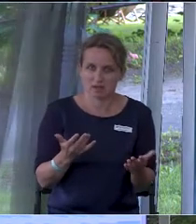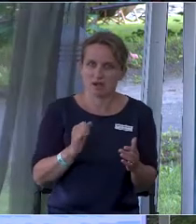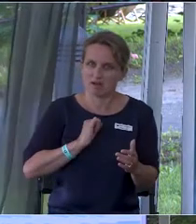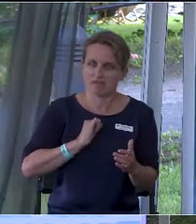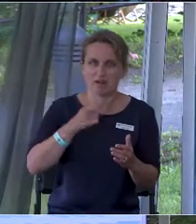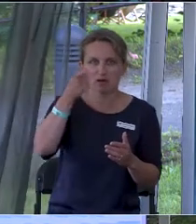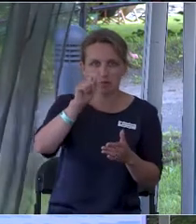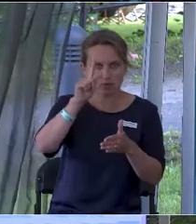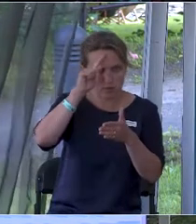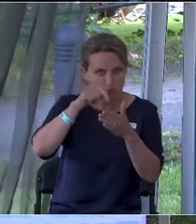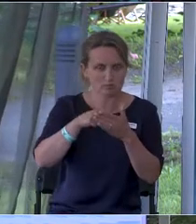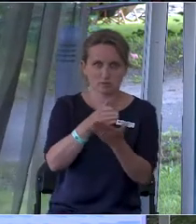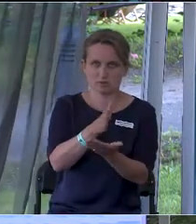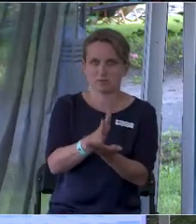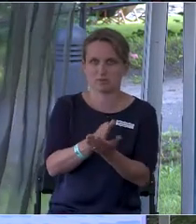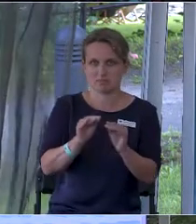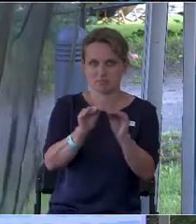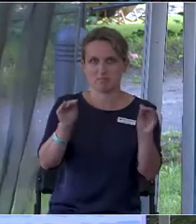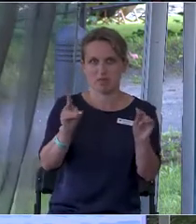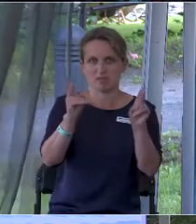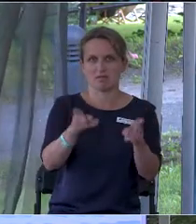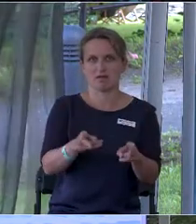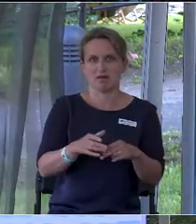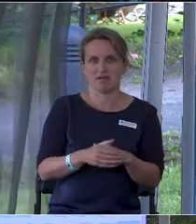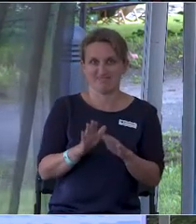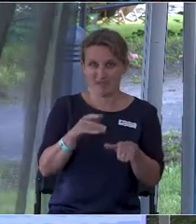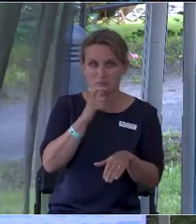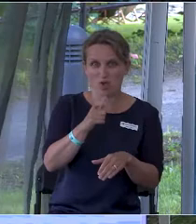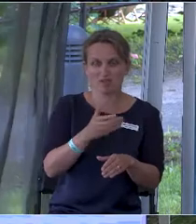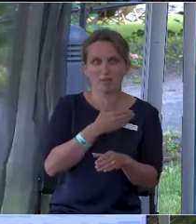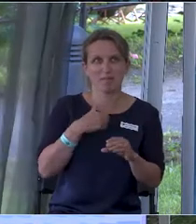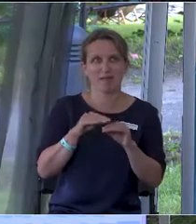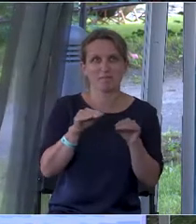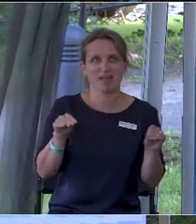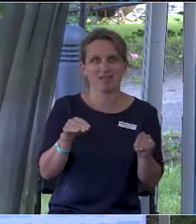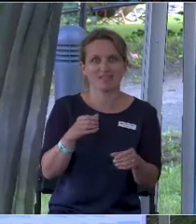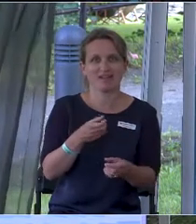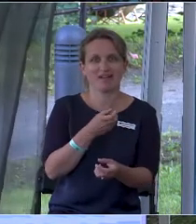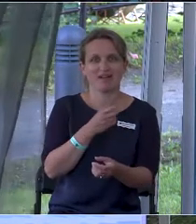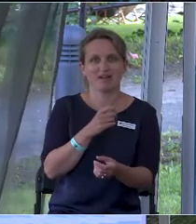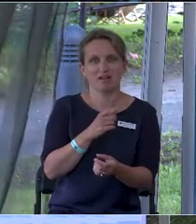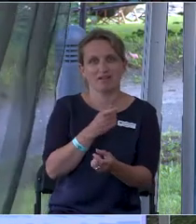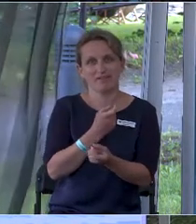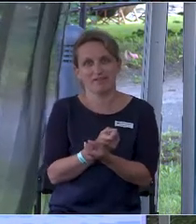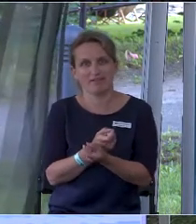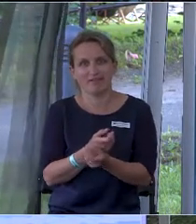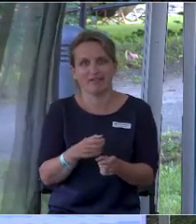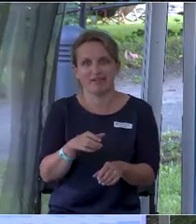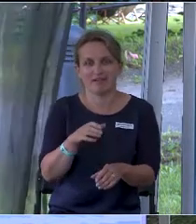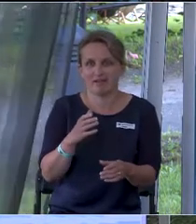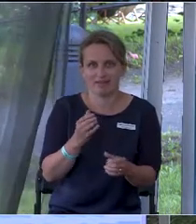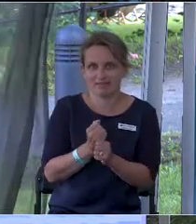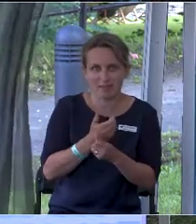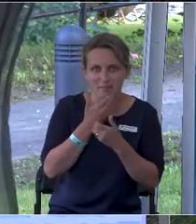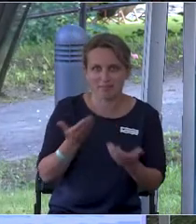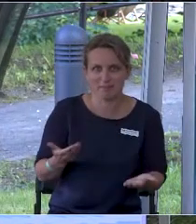Sometimes I say that, yeah, it can be so that we have the mainstream media, but they don't do nothing. Because